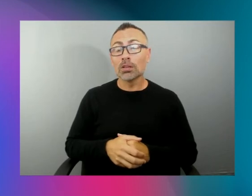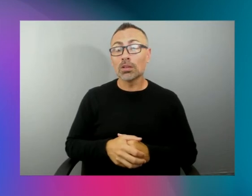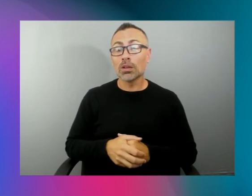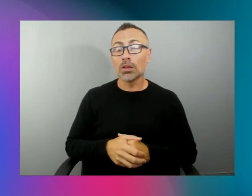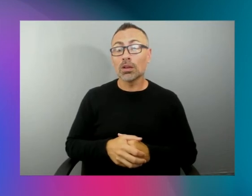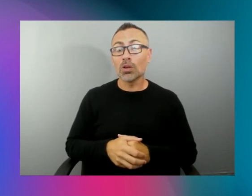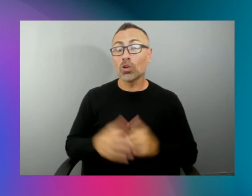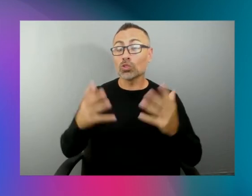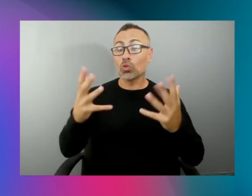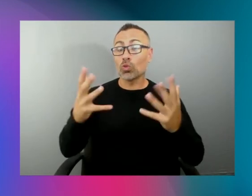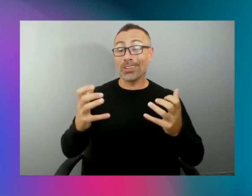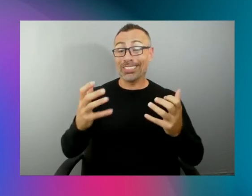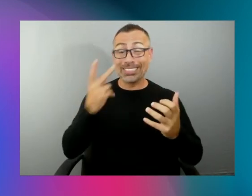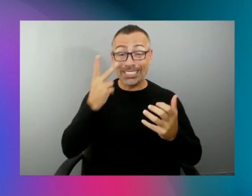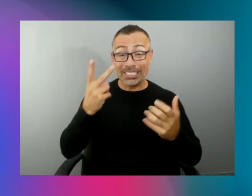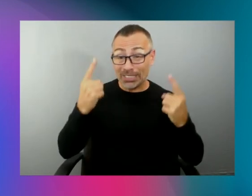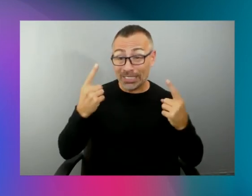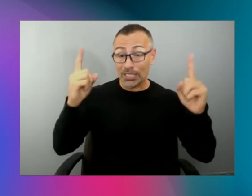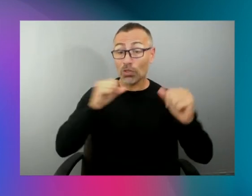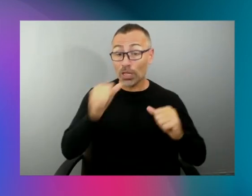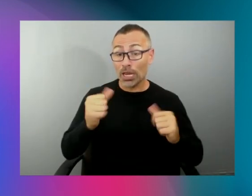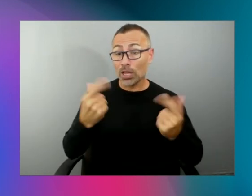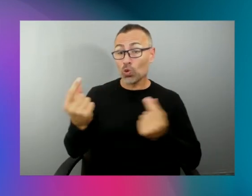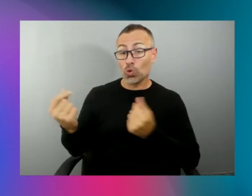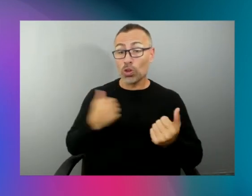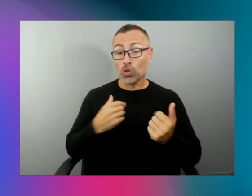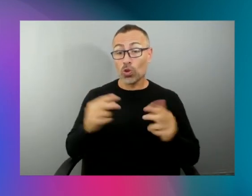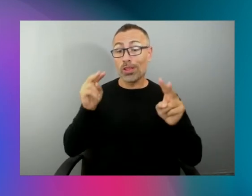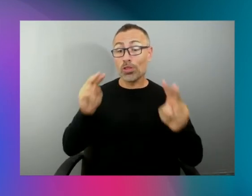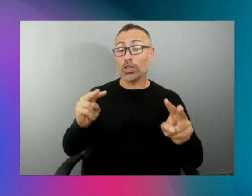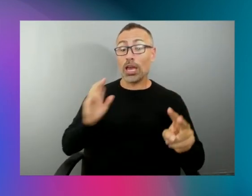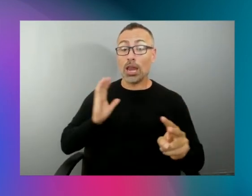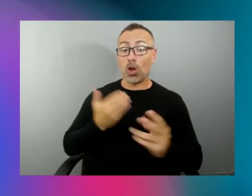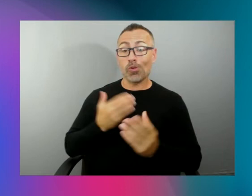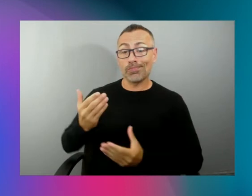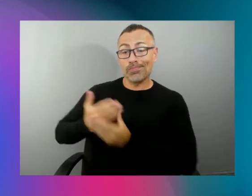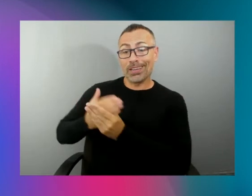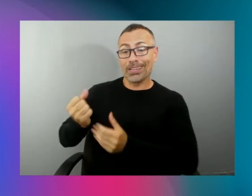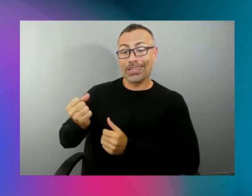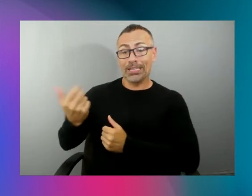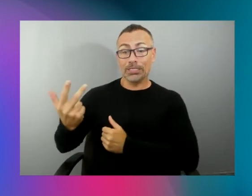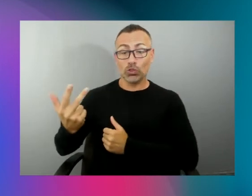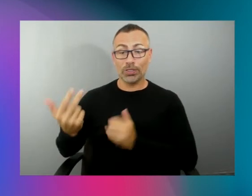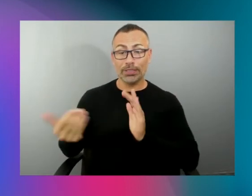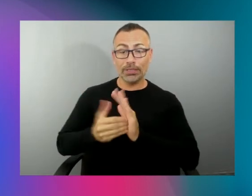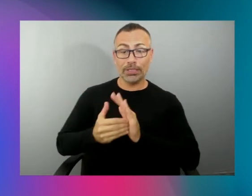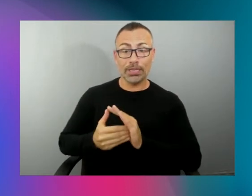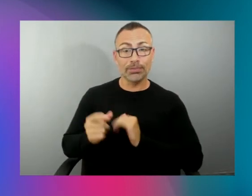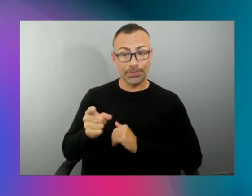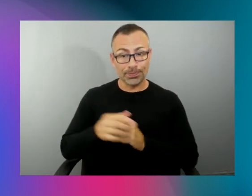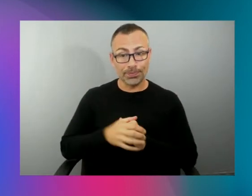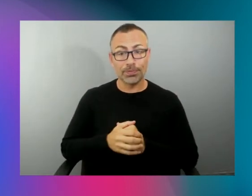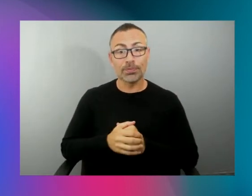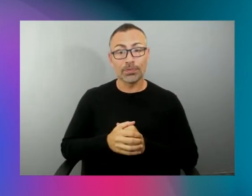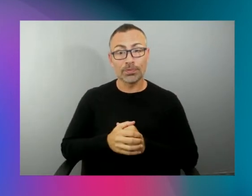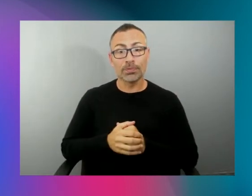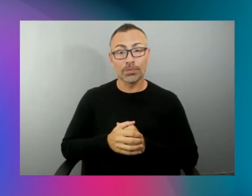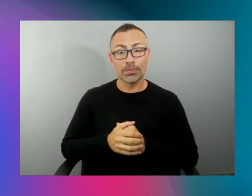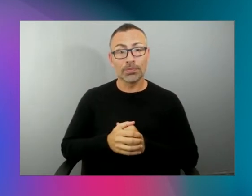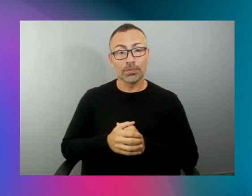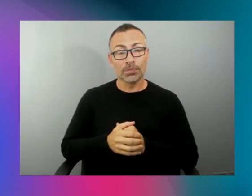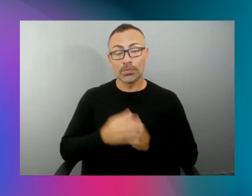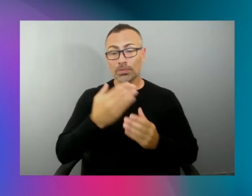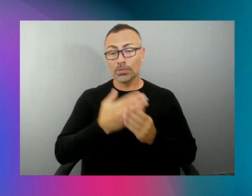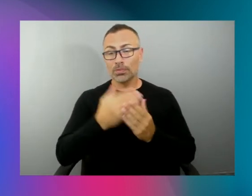what we do, we go to the S3 bucket again, all right? We go to the bucket here, and then